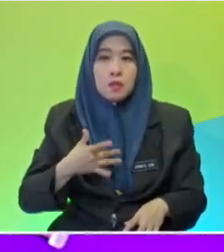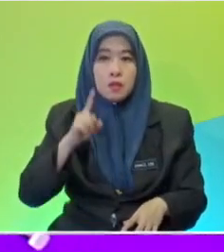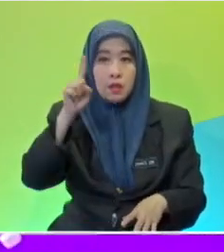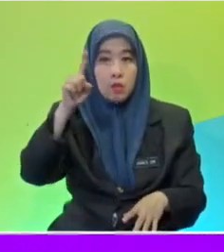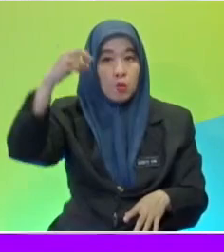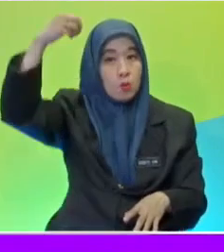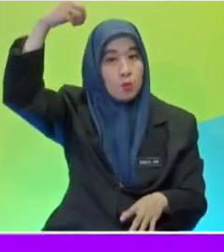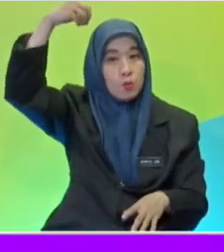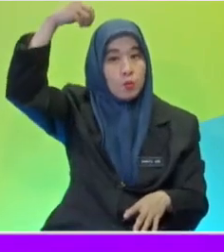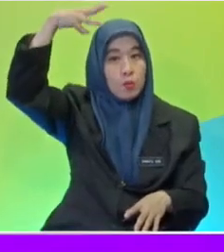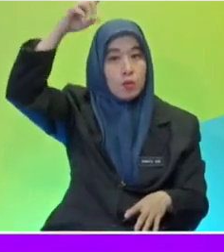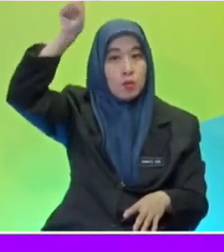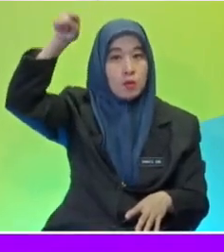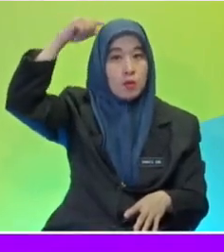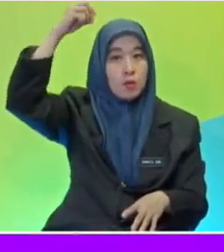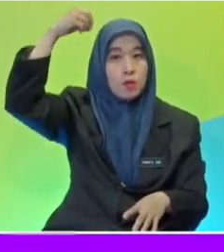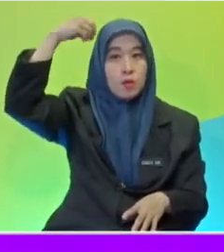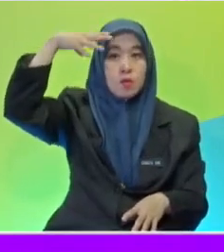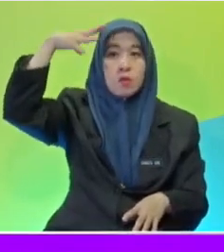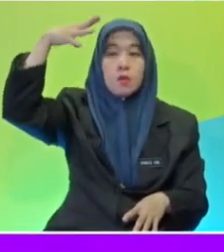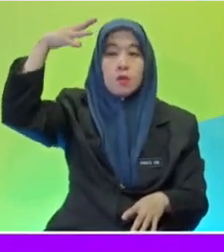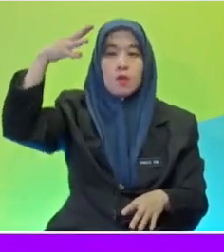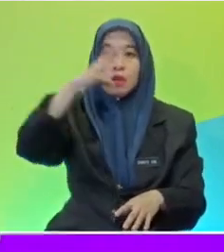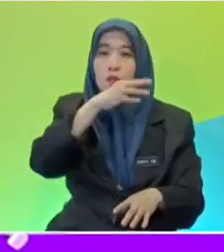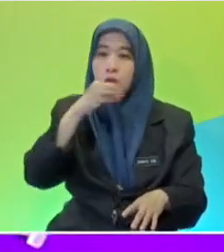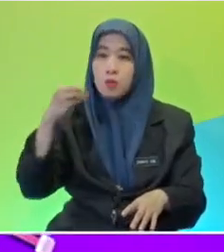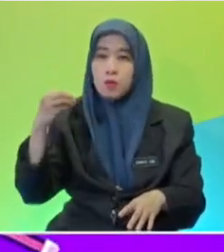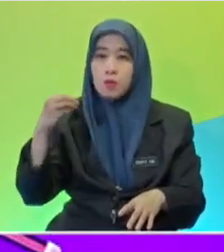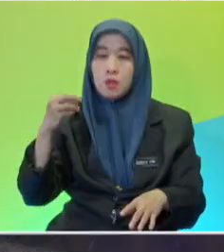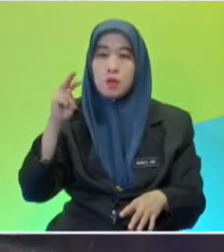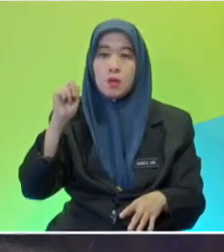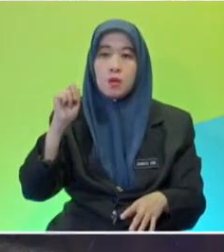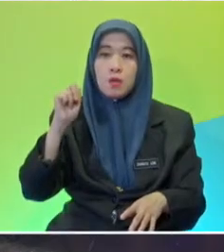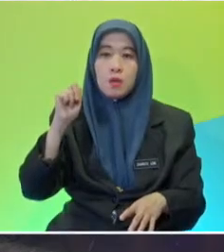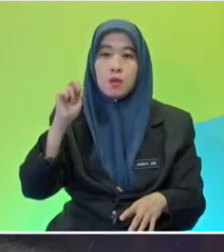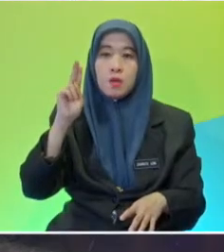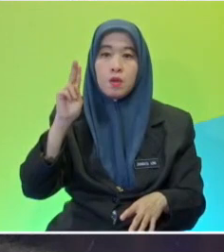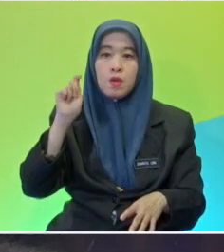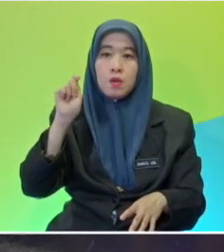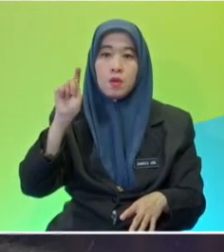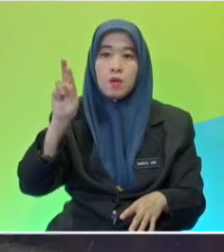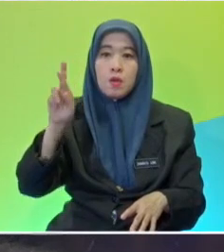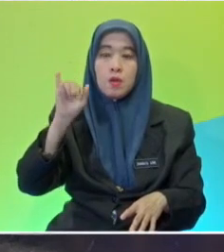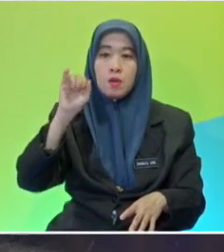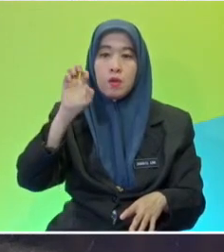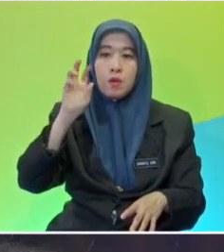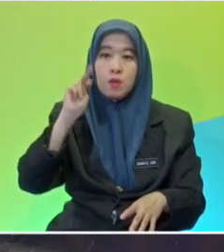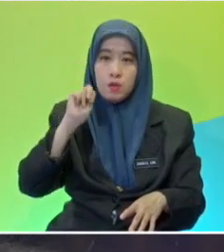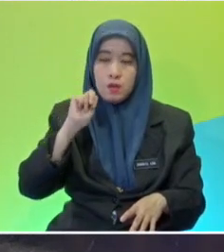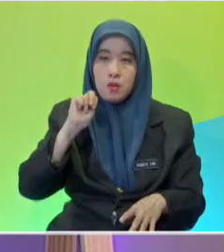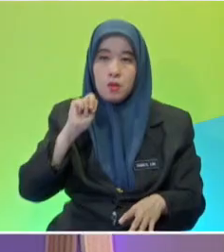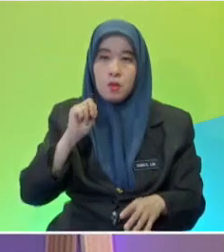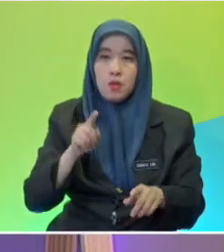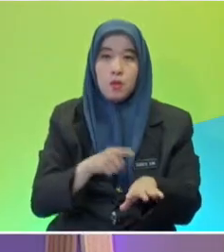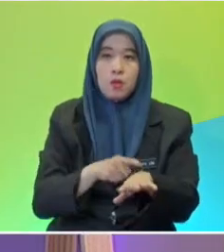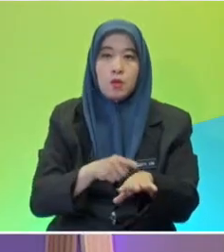sunlight. Yes. And also nutrients. Very good. That's why that one during their seedling,